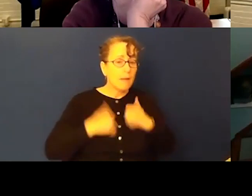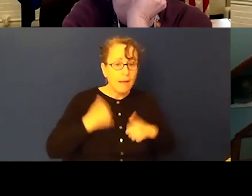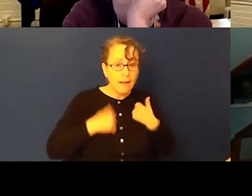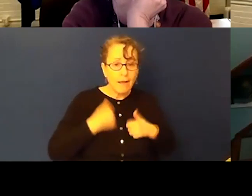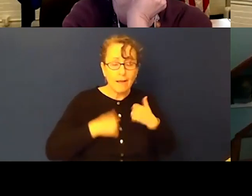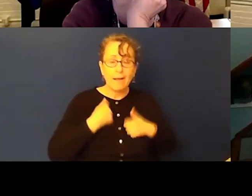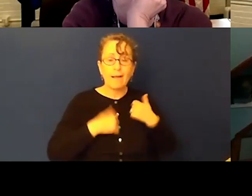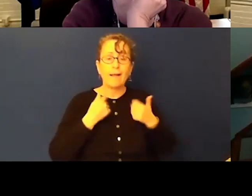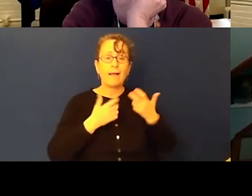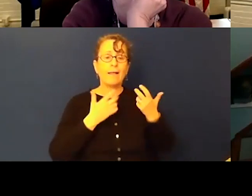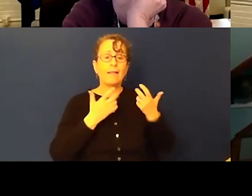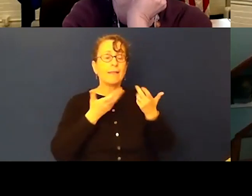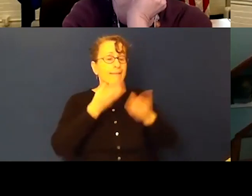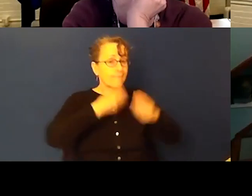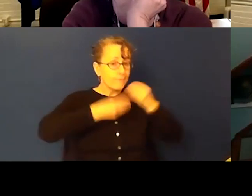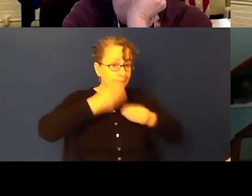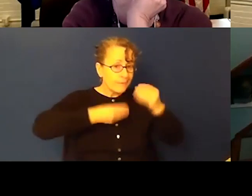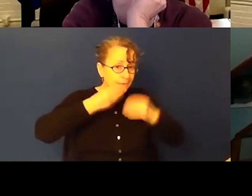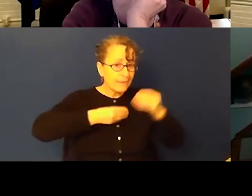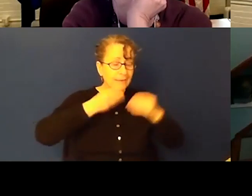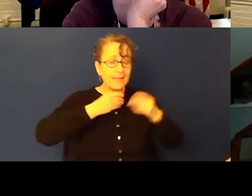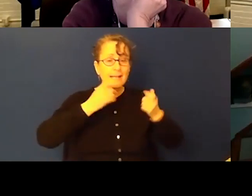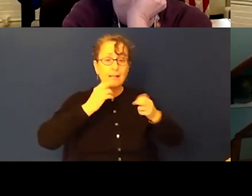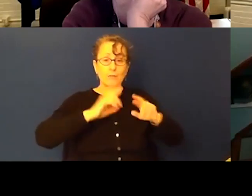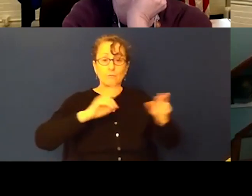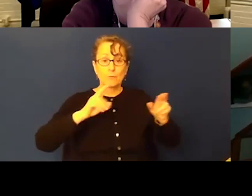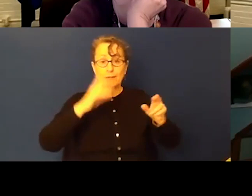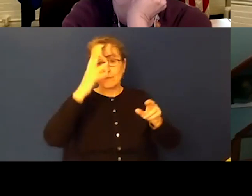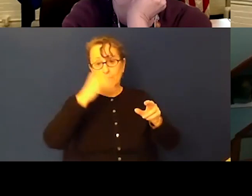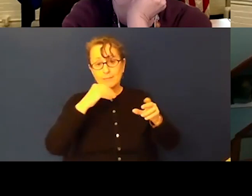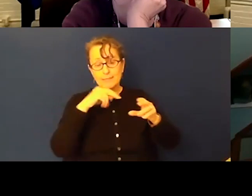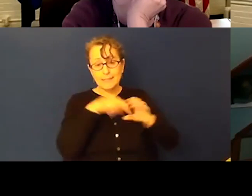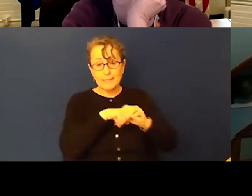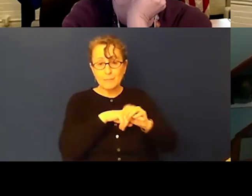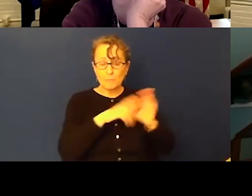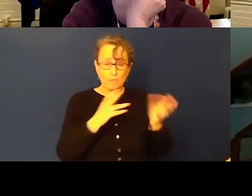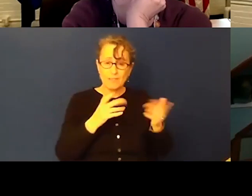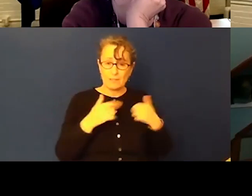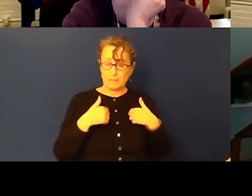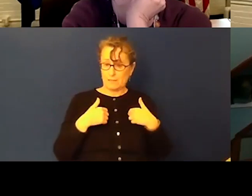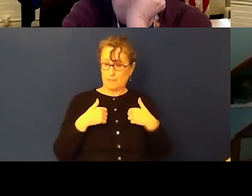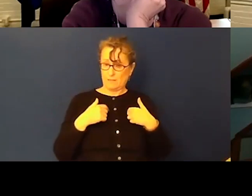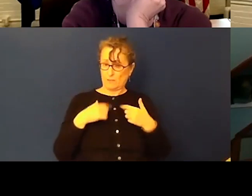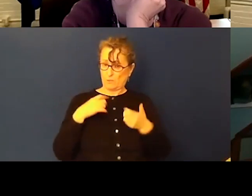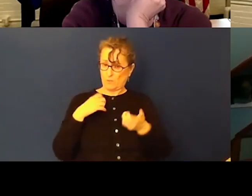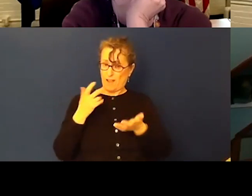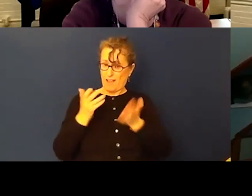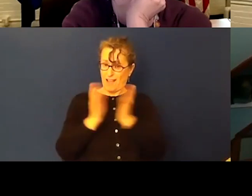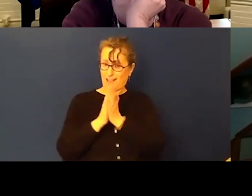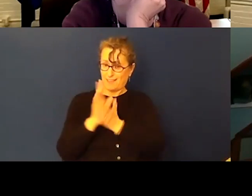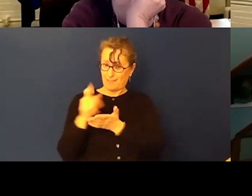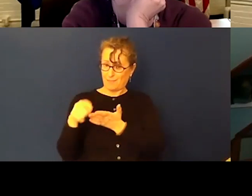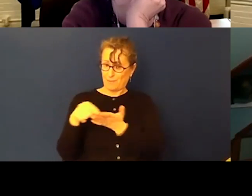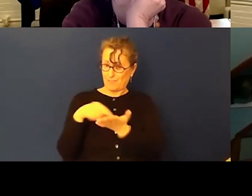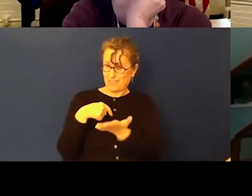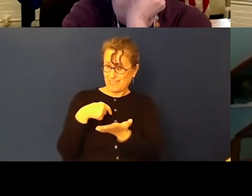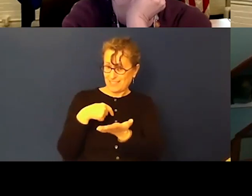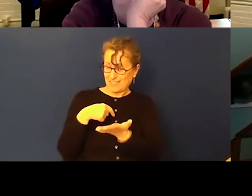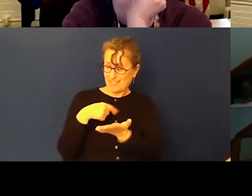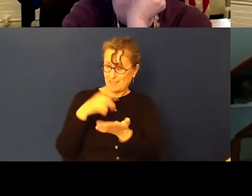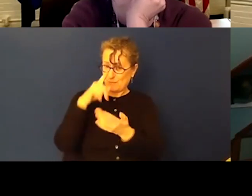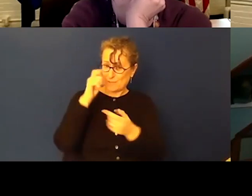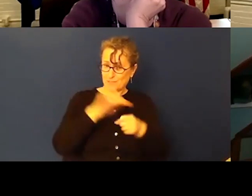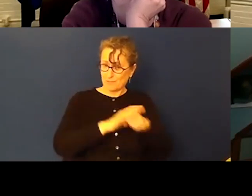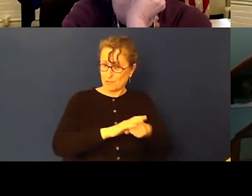it really does cumulatively add up to a stress on our family And I think that's the spirit of the RTM's thing, as well